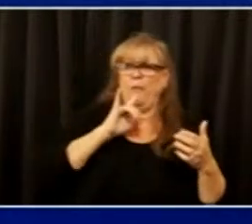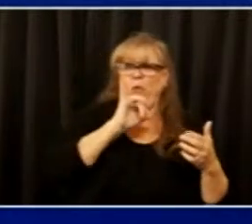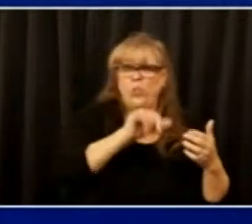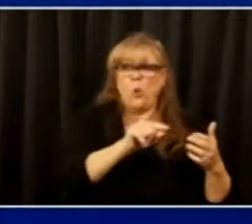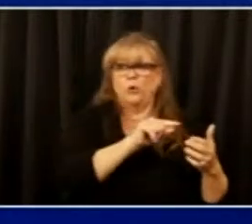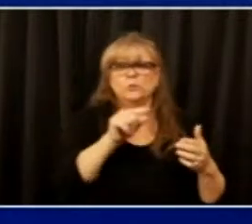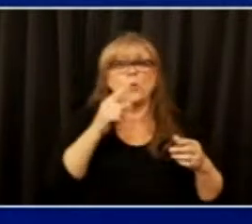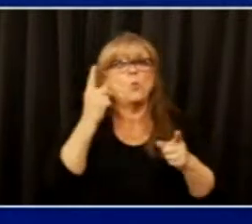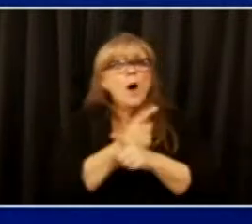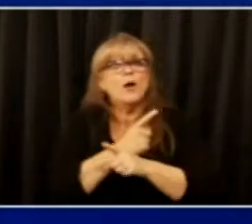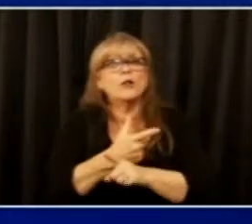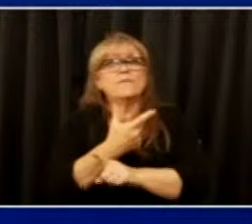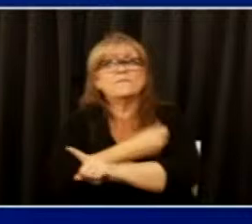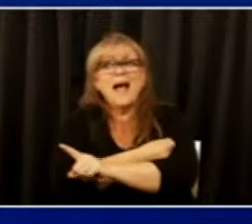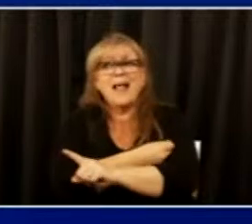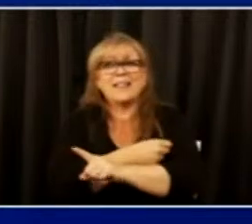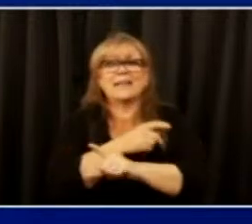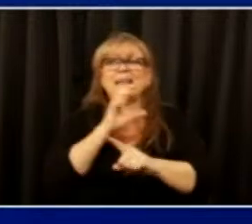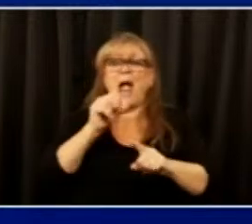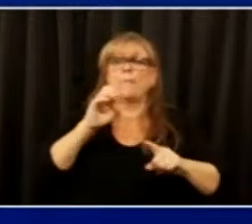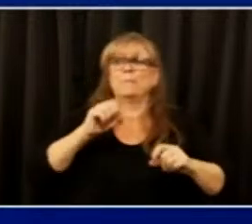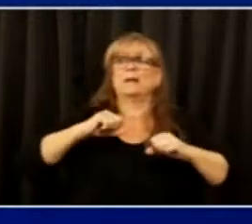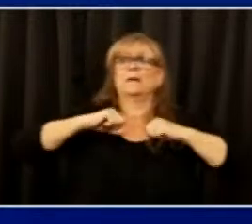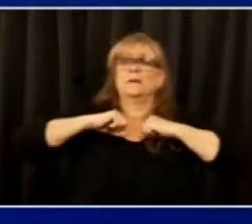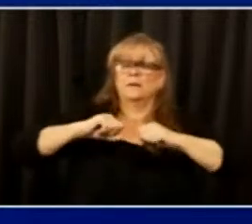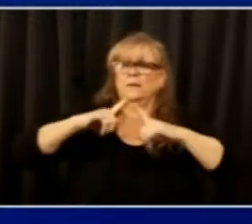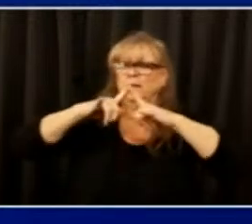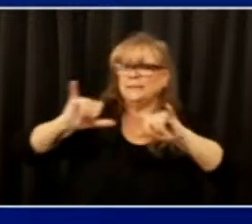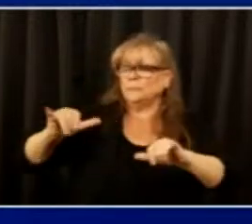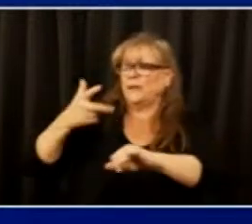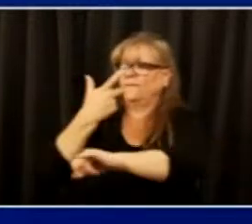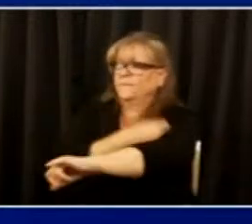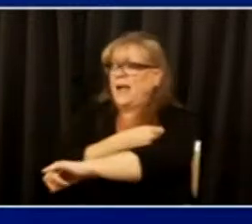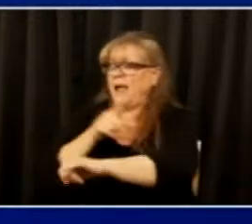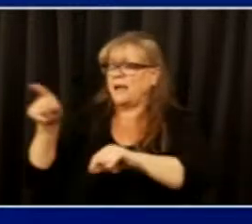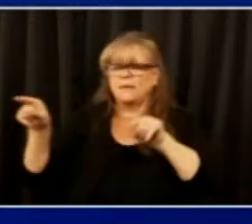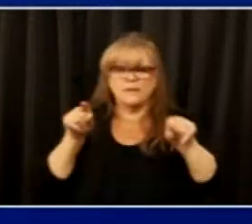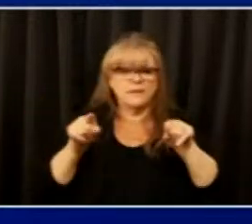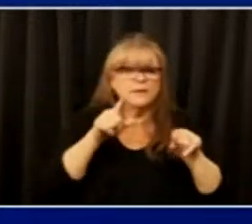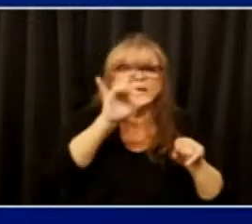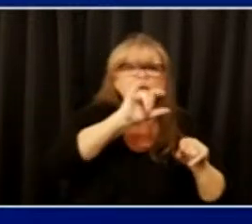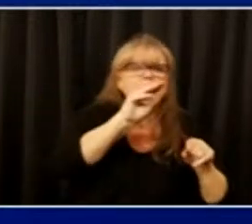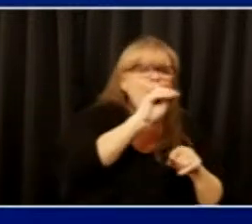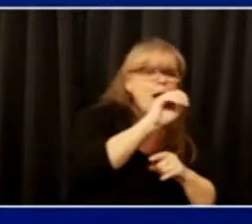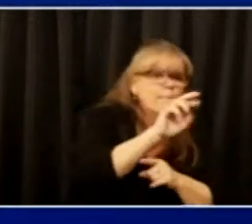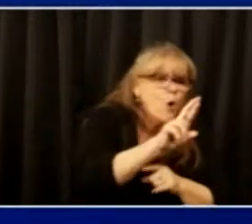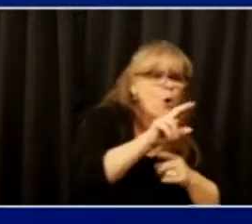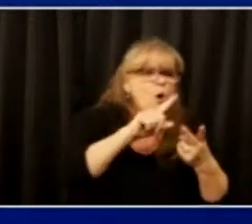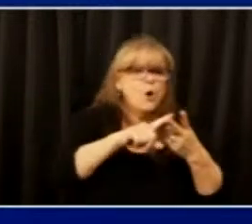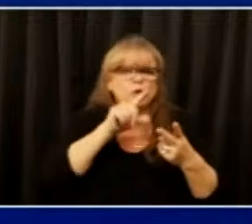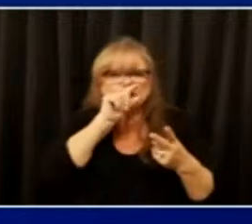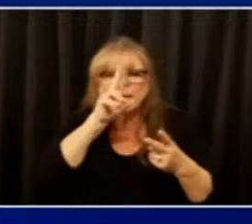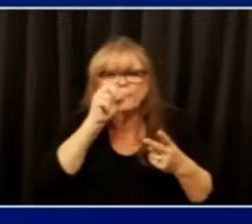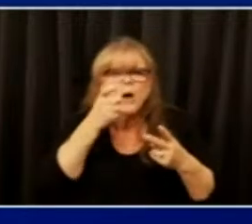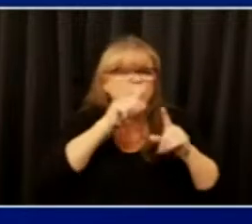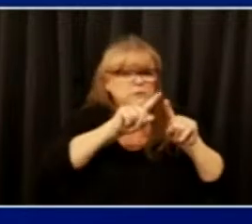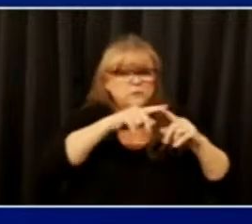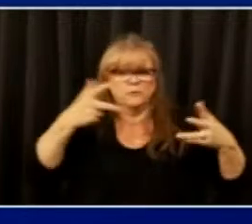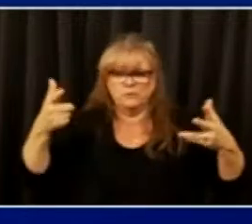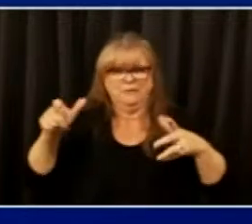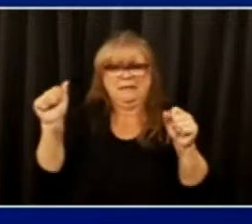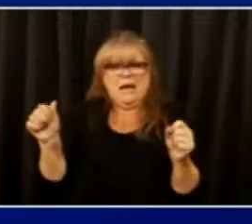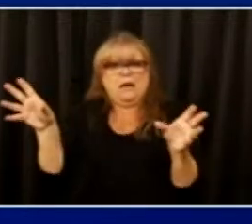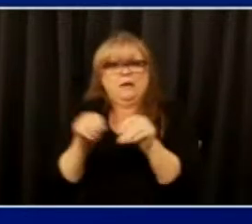time or around the same time as the COVID-19 vaccines. And so I do urge families to get their children caught up or to get the vaccines that are